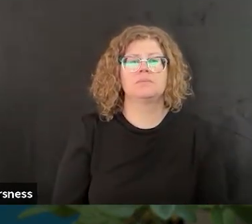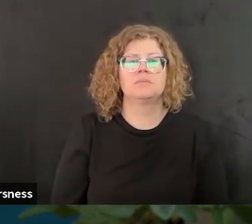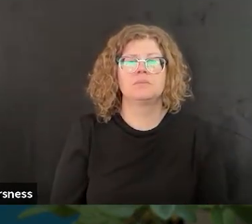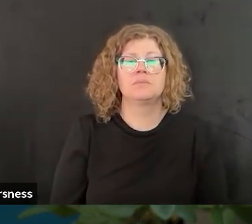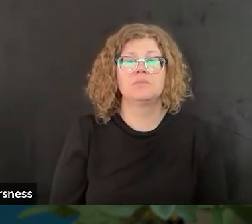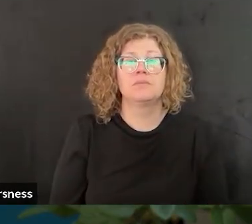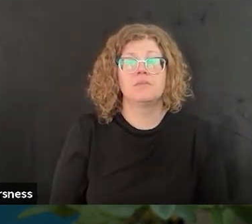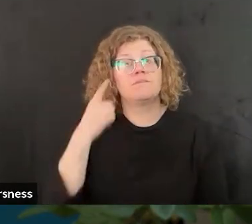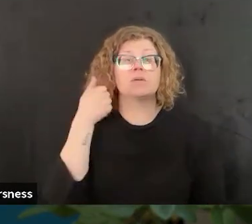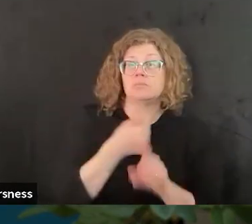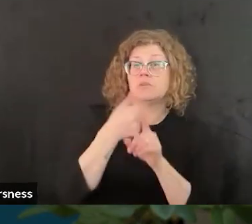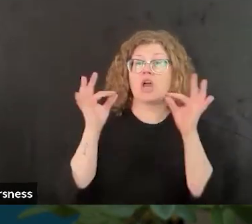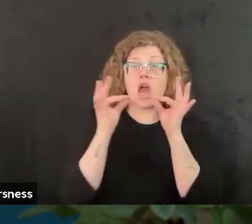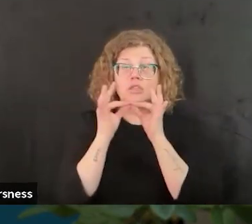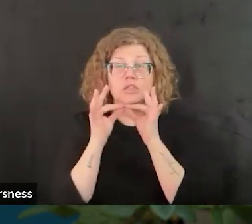beginning change, you can